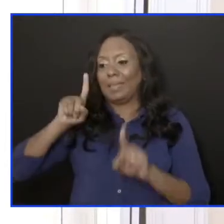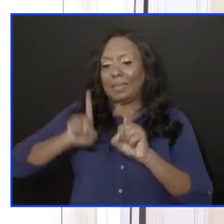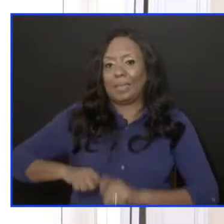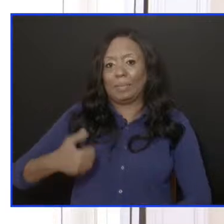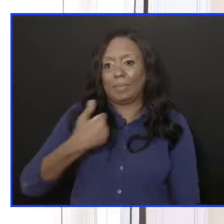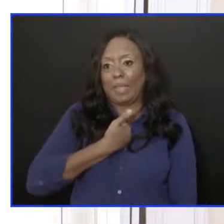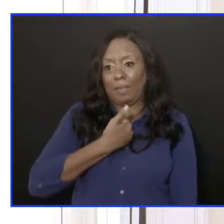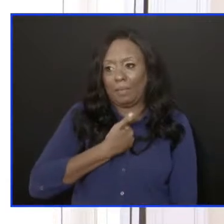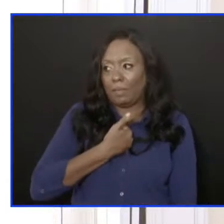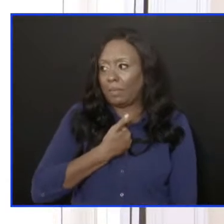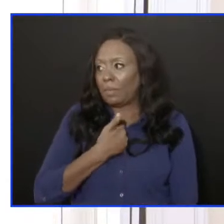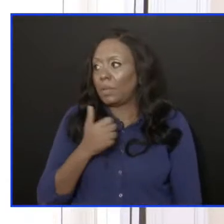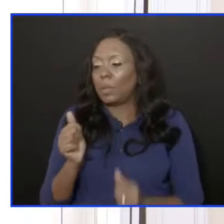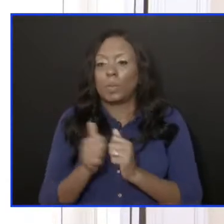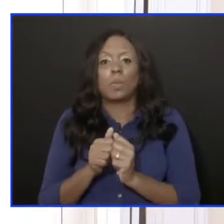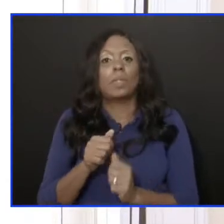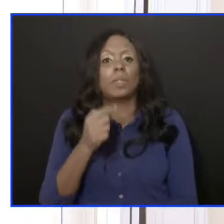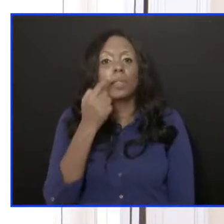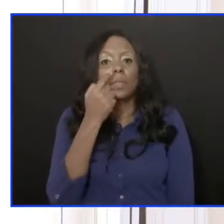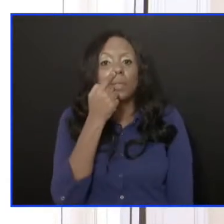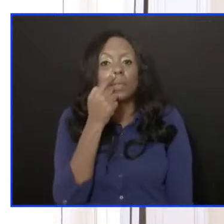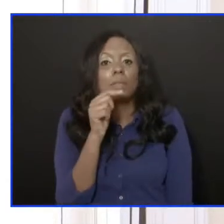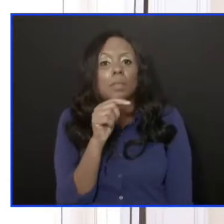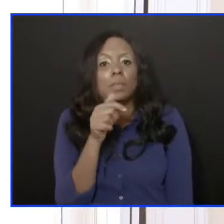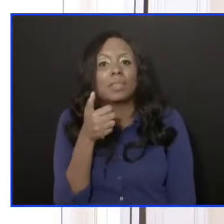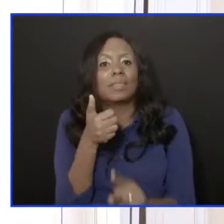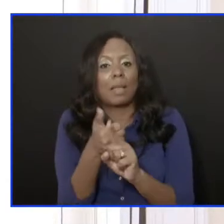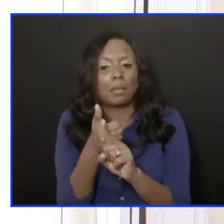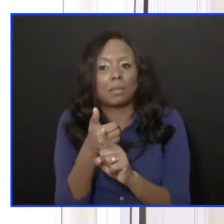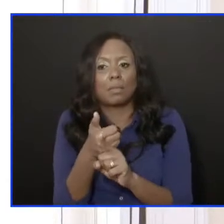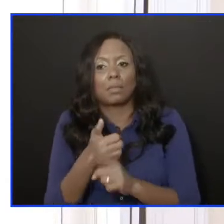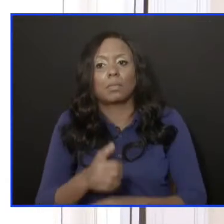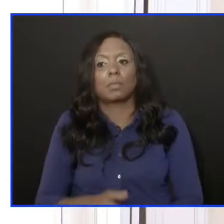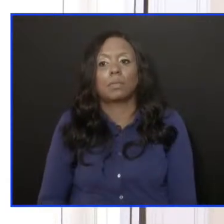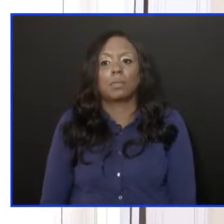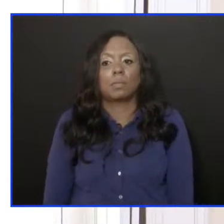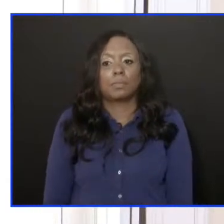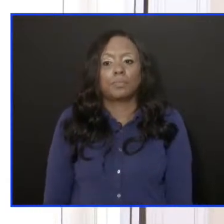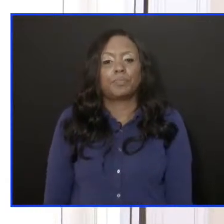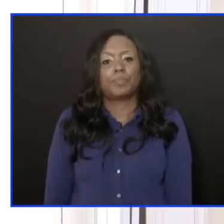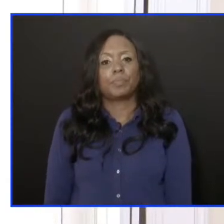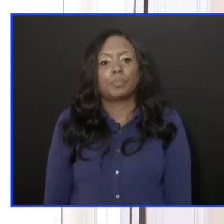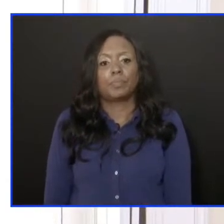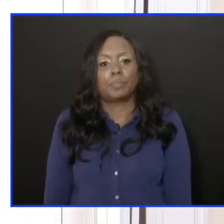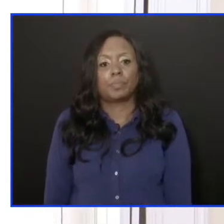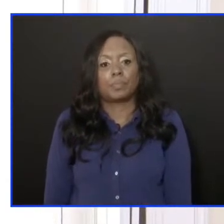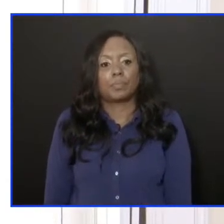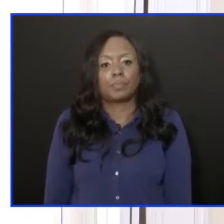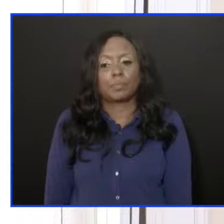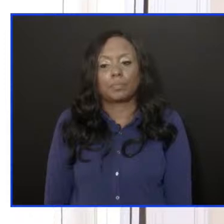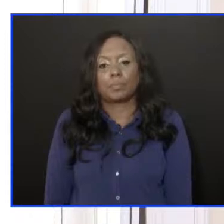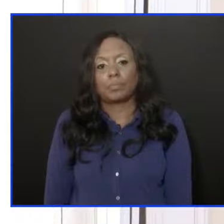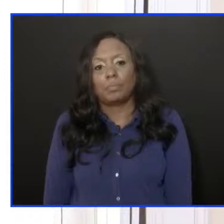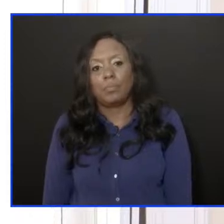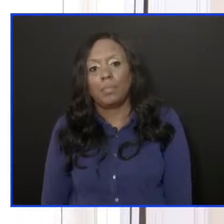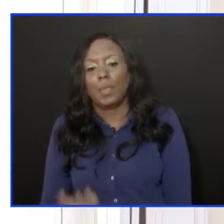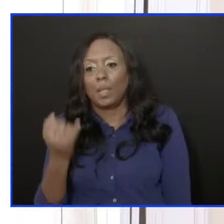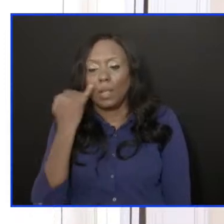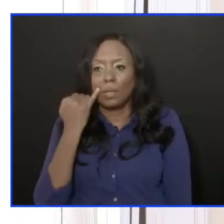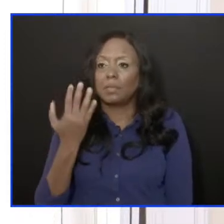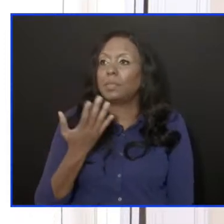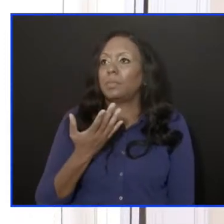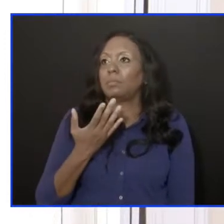to, with the nasal self-test. And it just depended on whether you were in the United States of America, or in Glasgow, or in